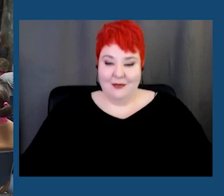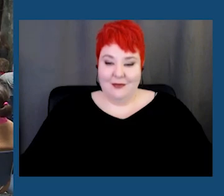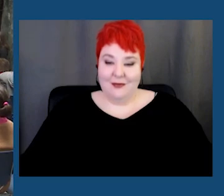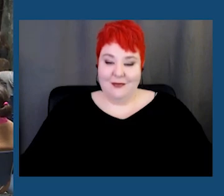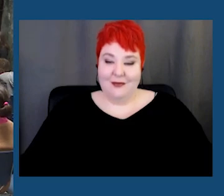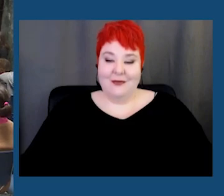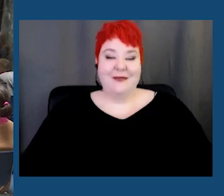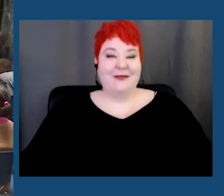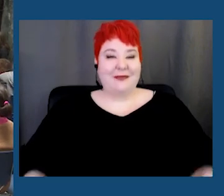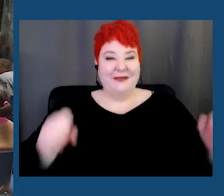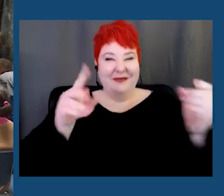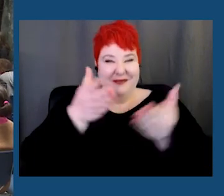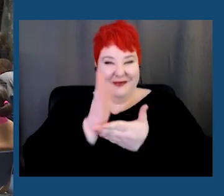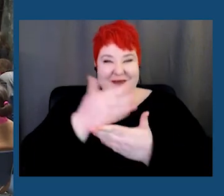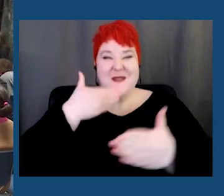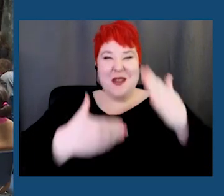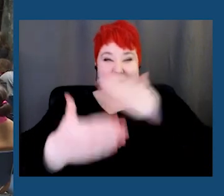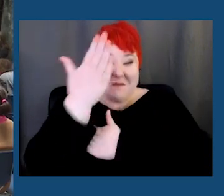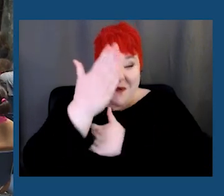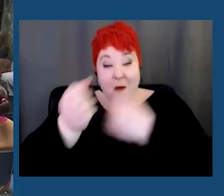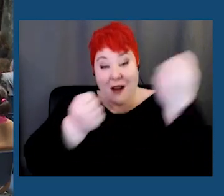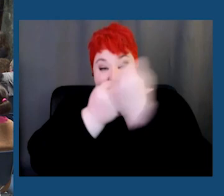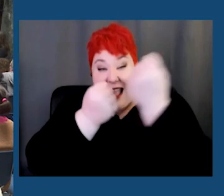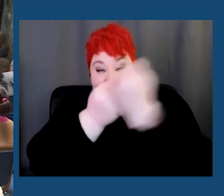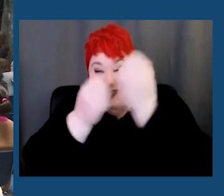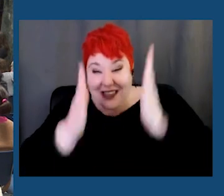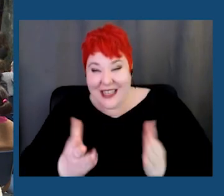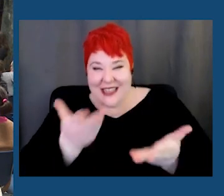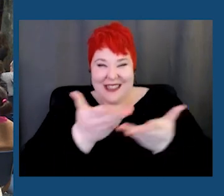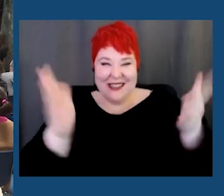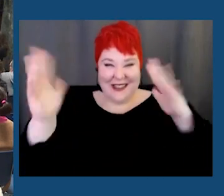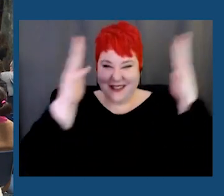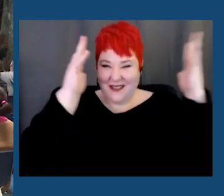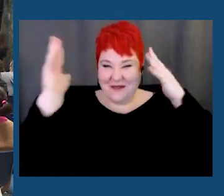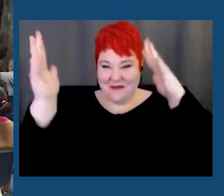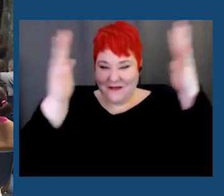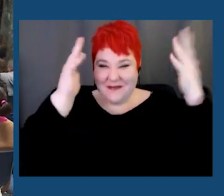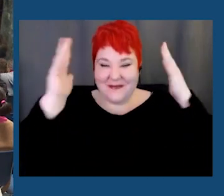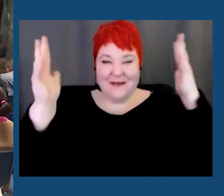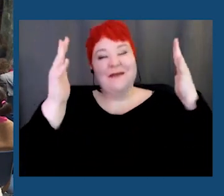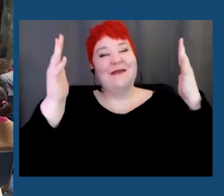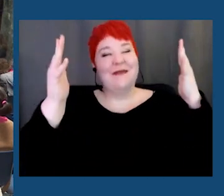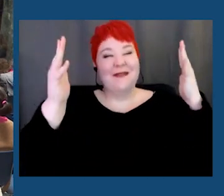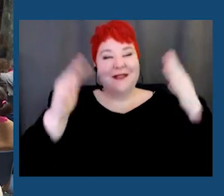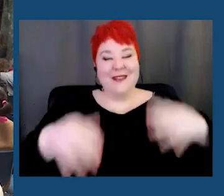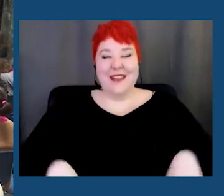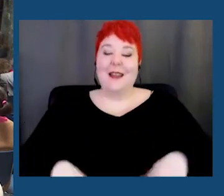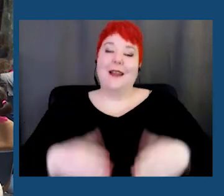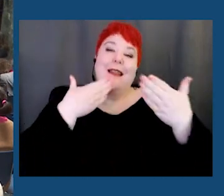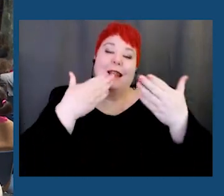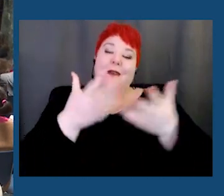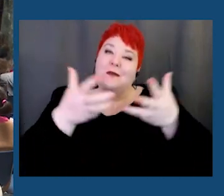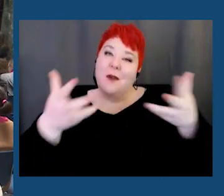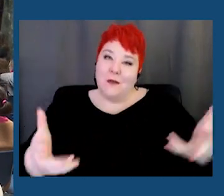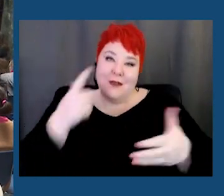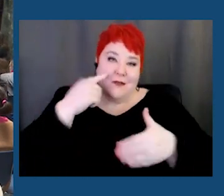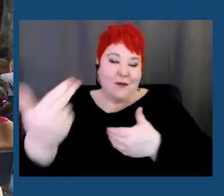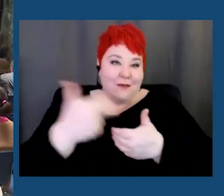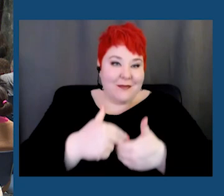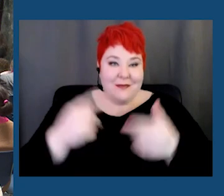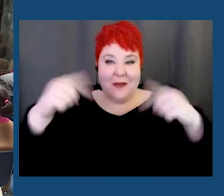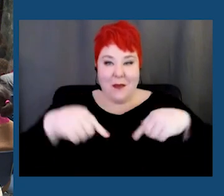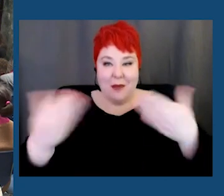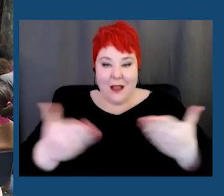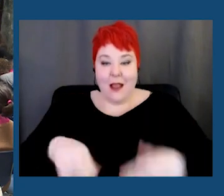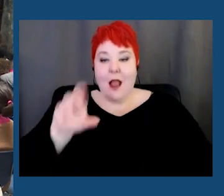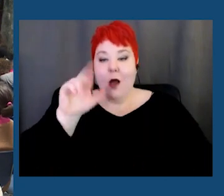All right, good morning, advocates. Woo! Thank you so much for coming here. I'm Robin Chappelle